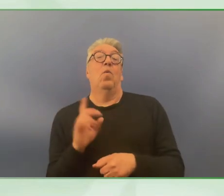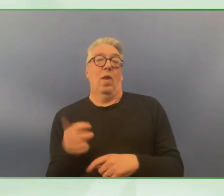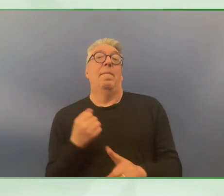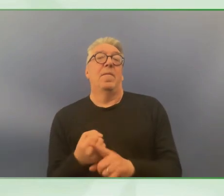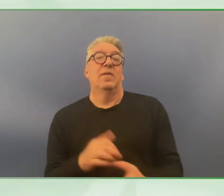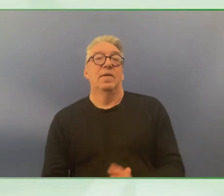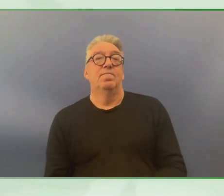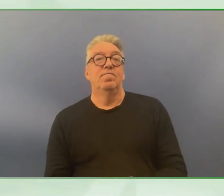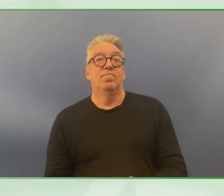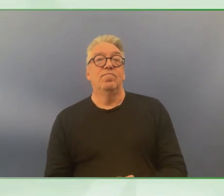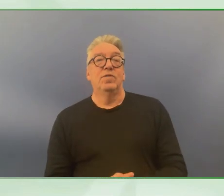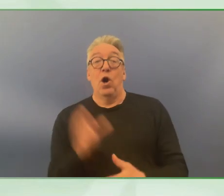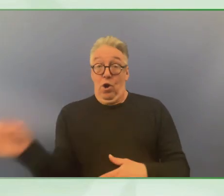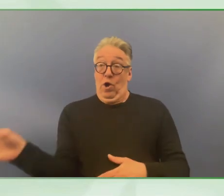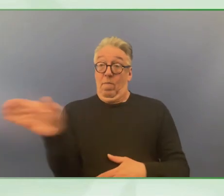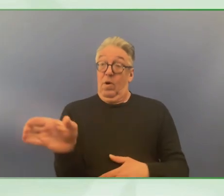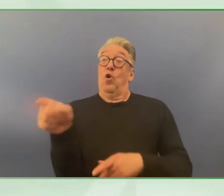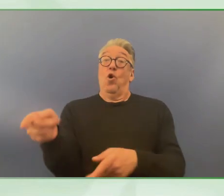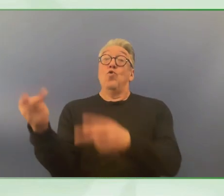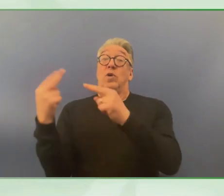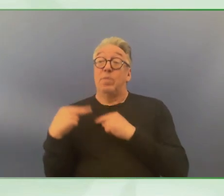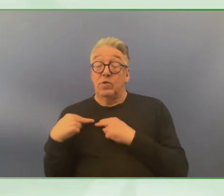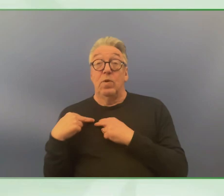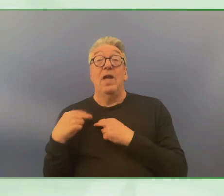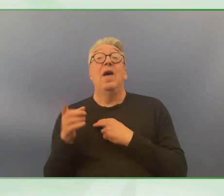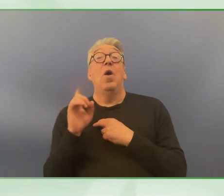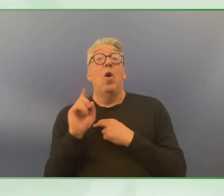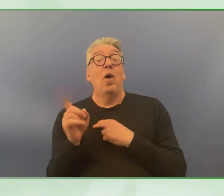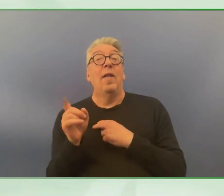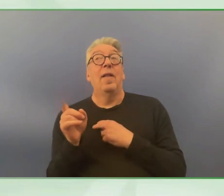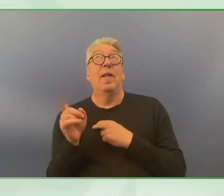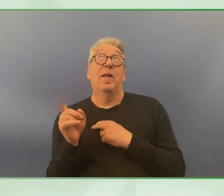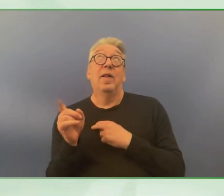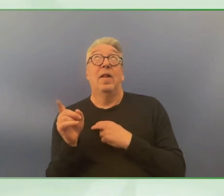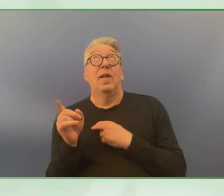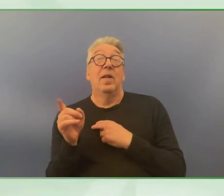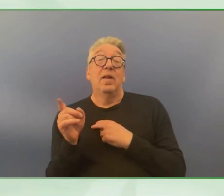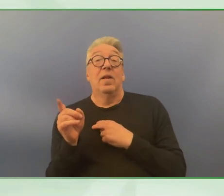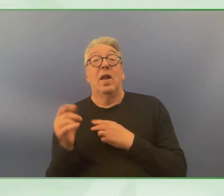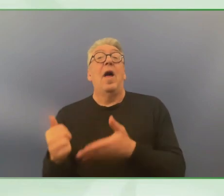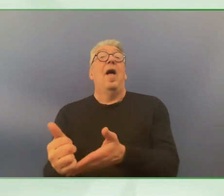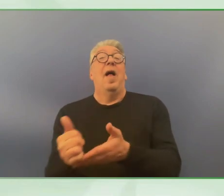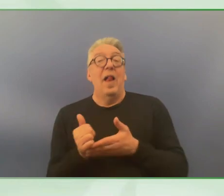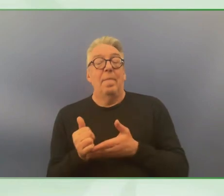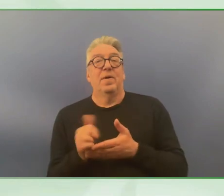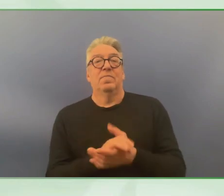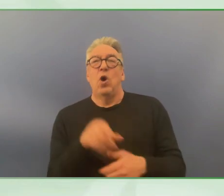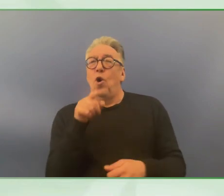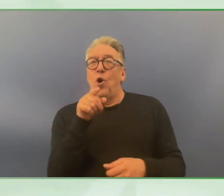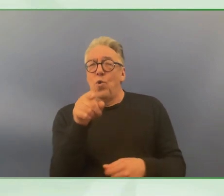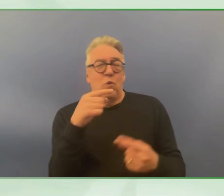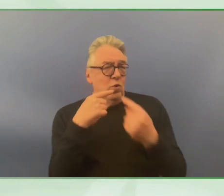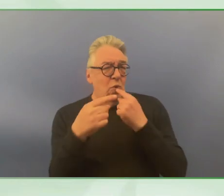progress will follow. This is a bit different for a global approach. You talked about the global standards and the team of